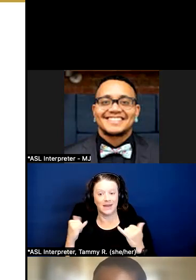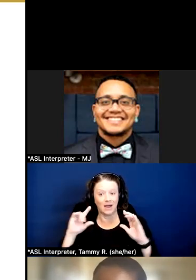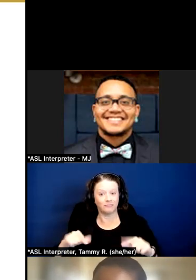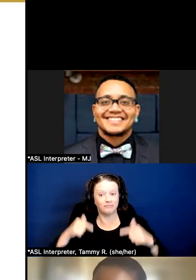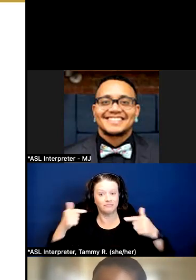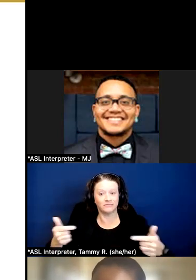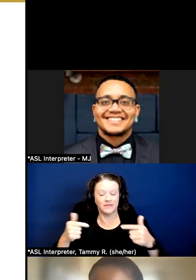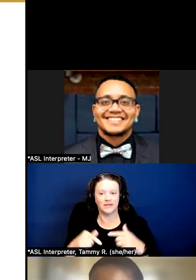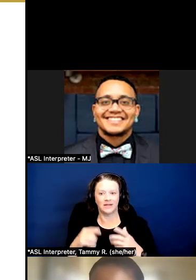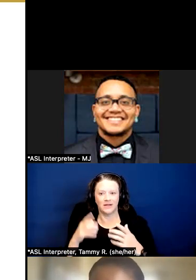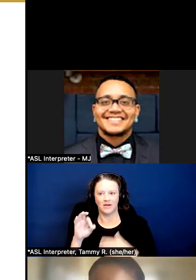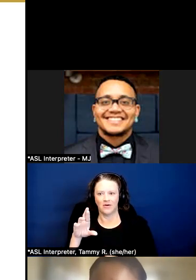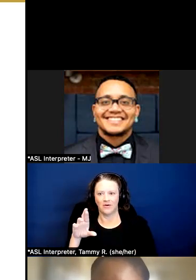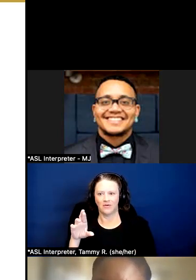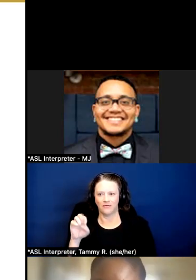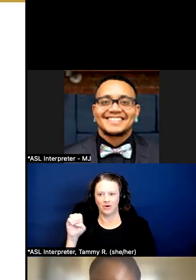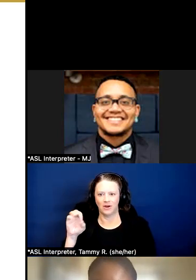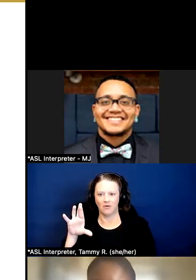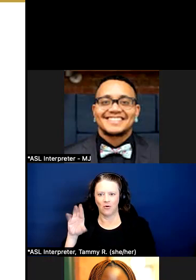to FreeFrom. Thank you.